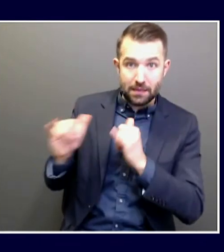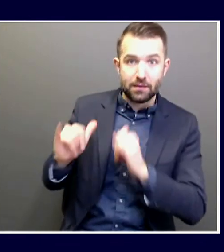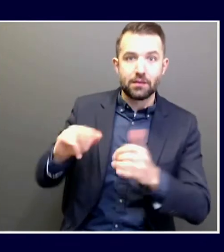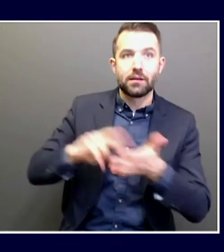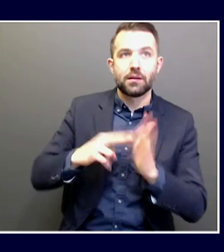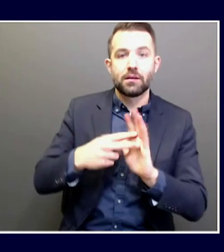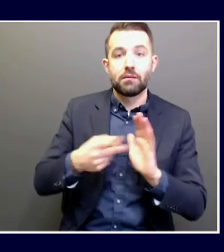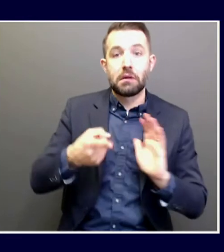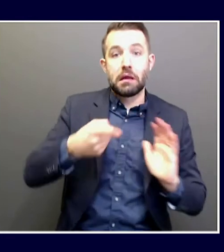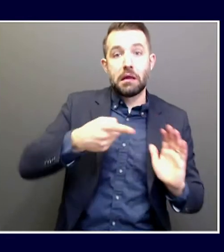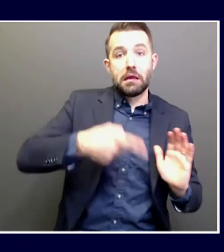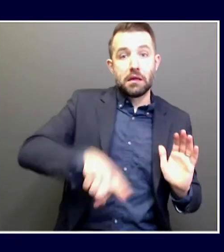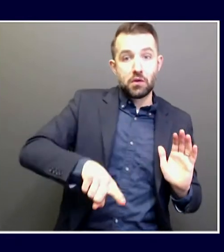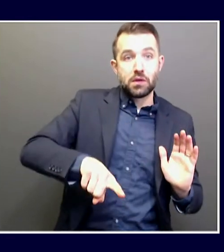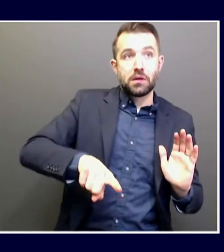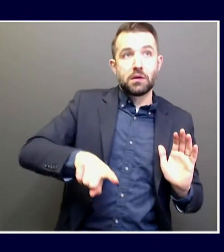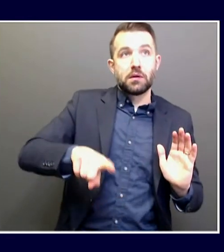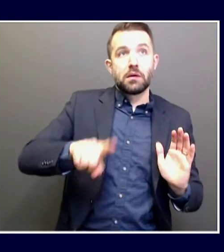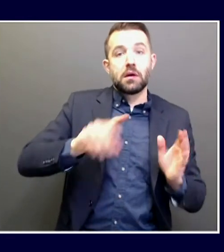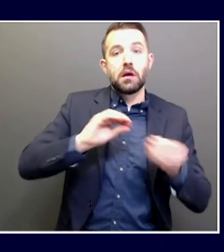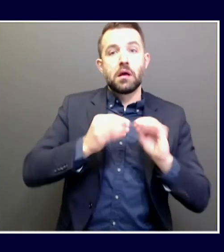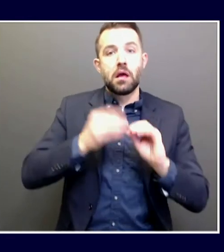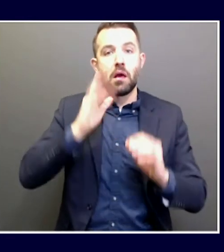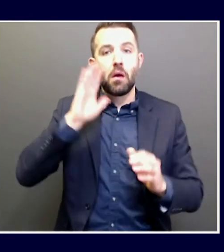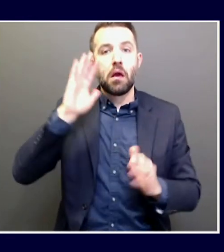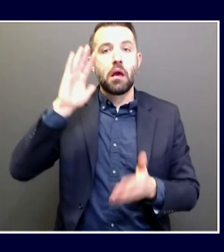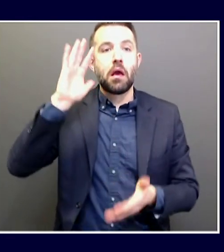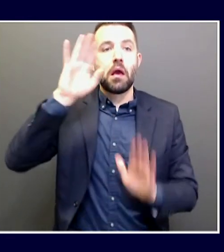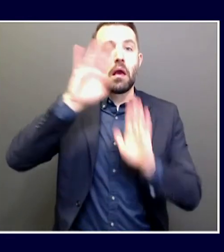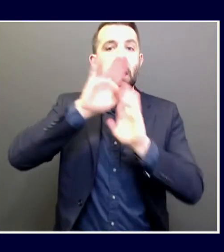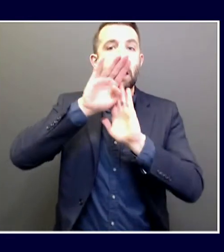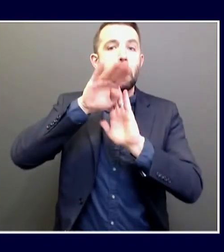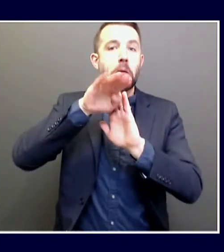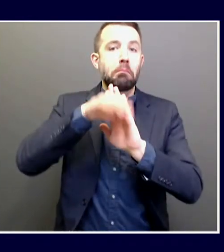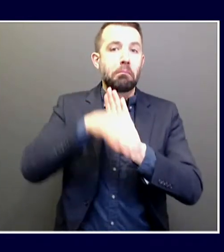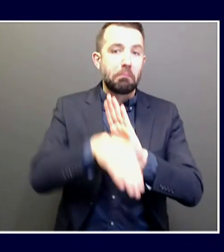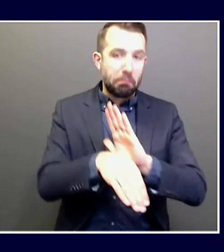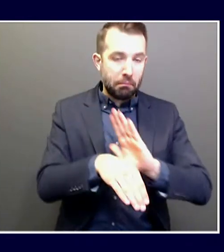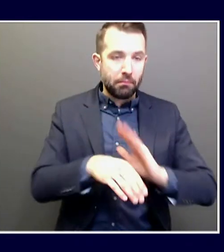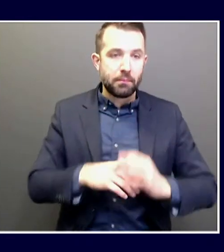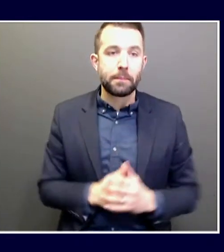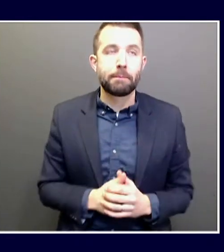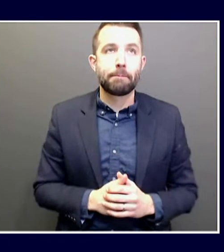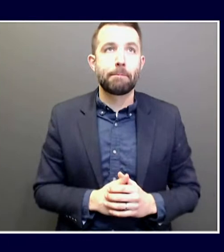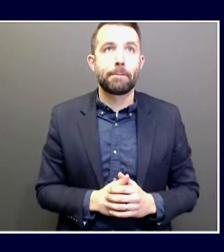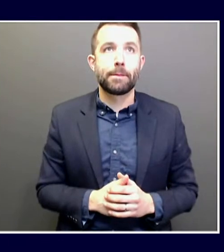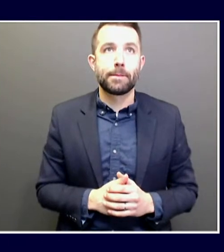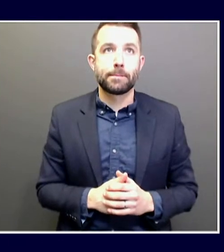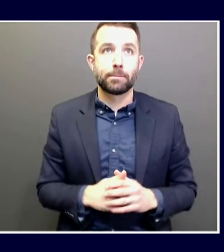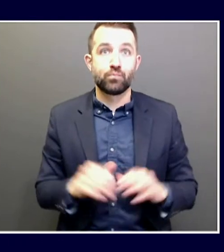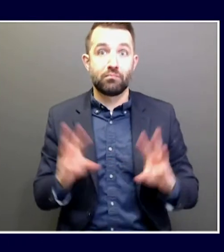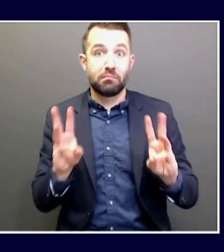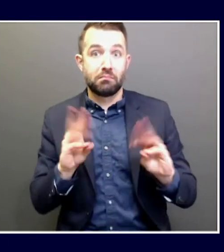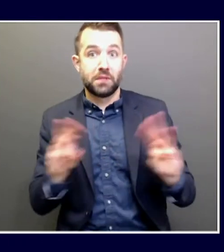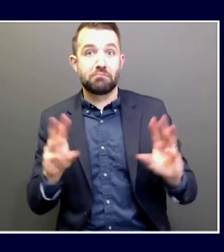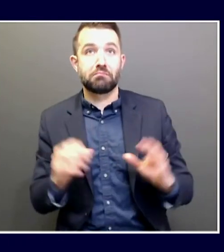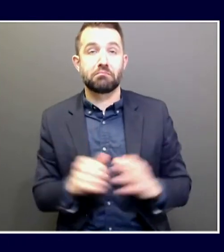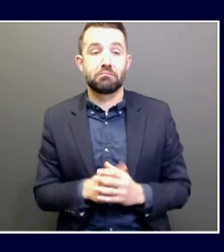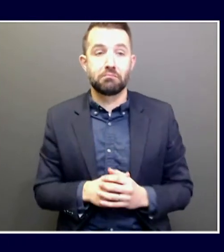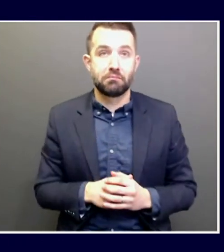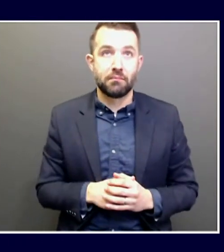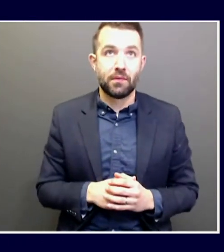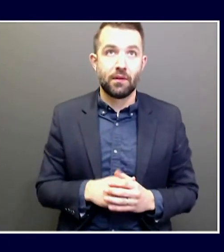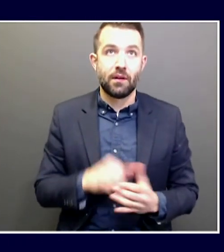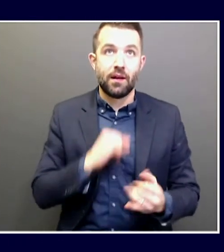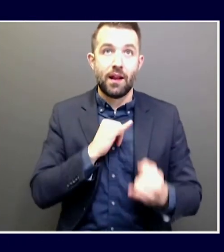Wow. Okay. And then my last question is just, you were talking about if the school districts would